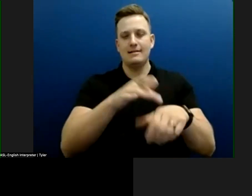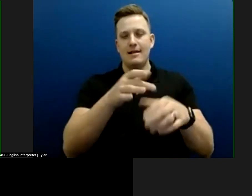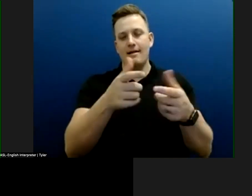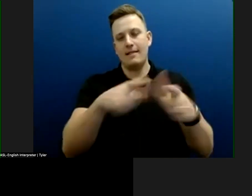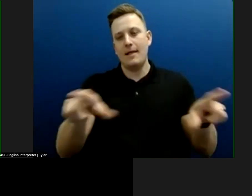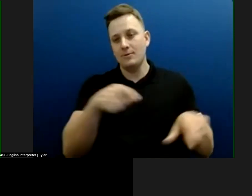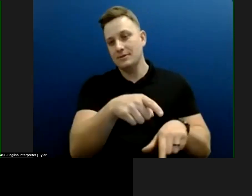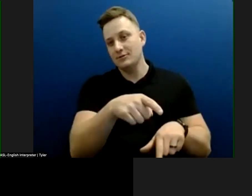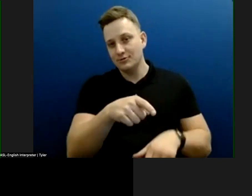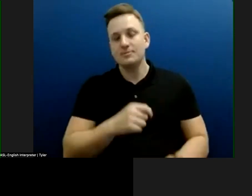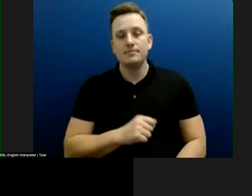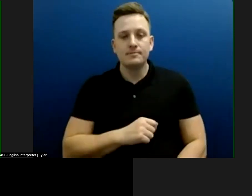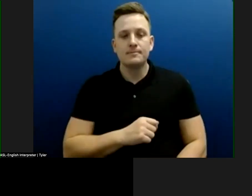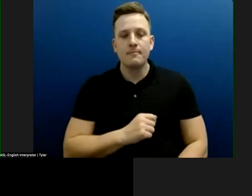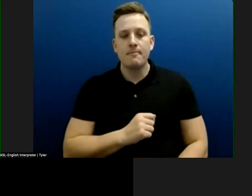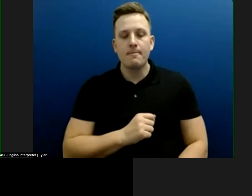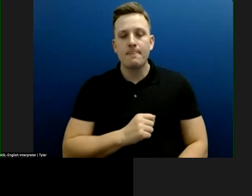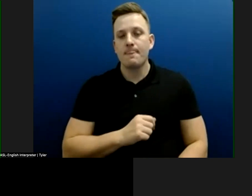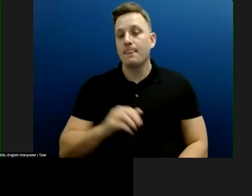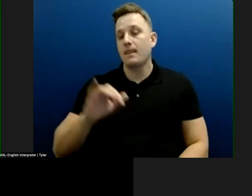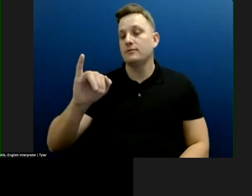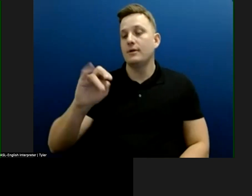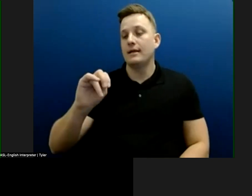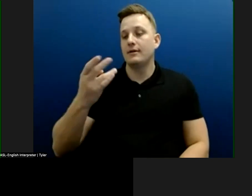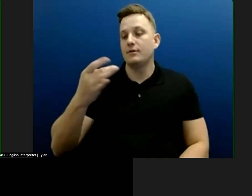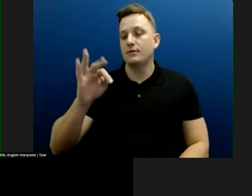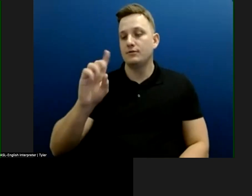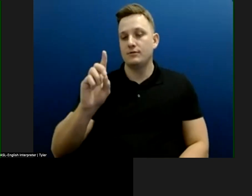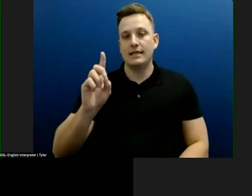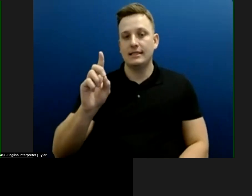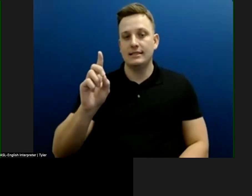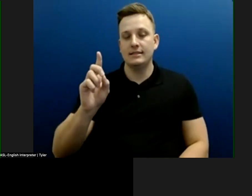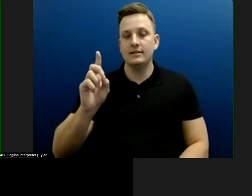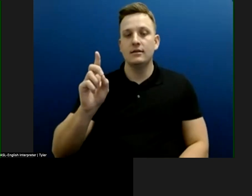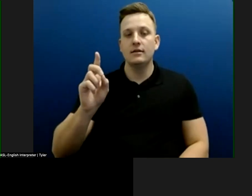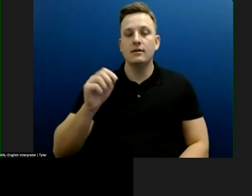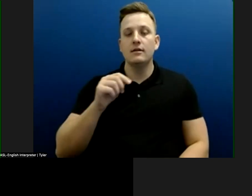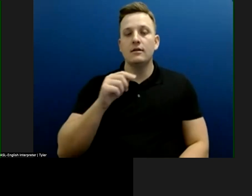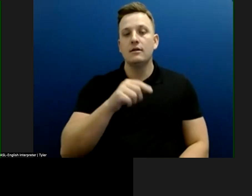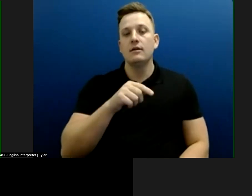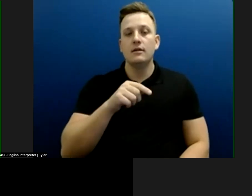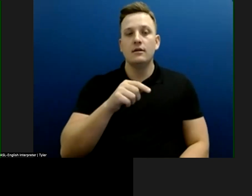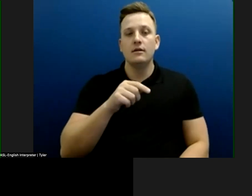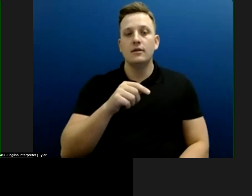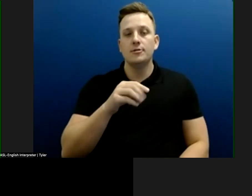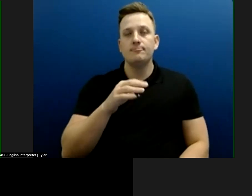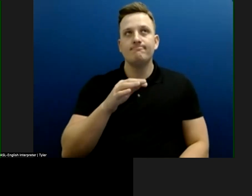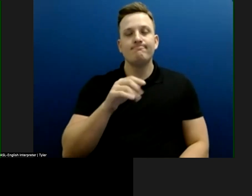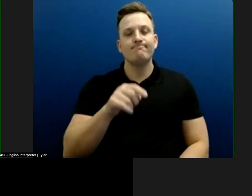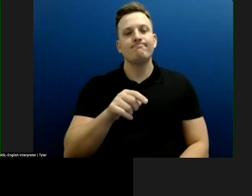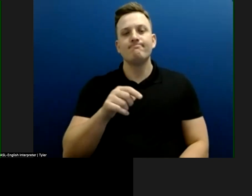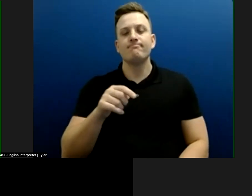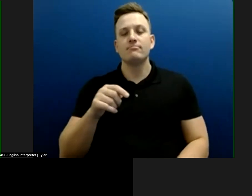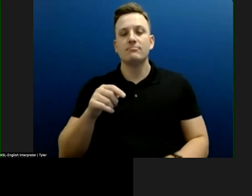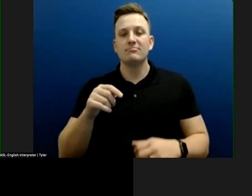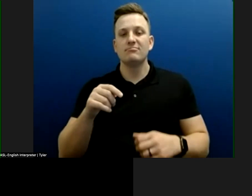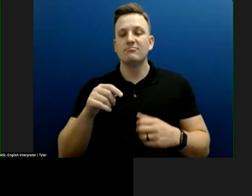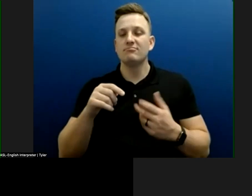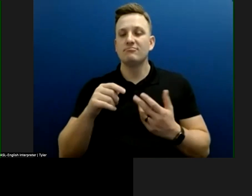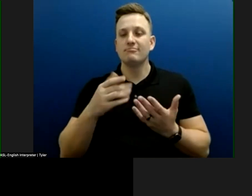for Ingrid, she won't have any more like